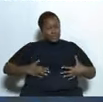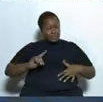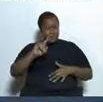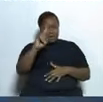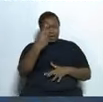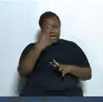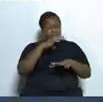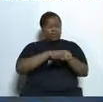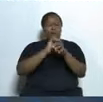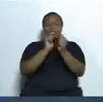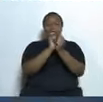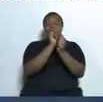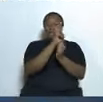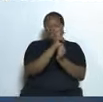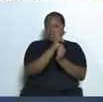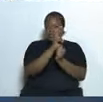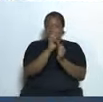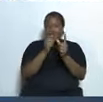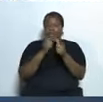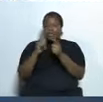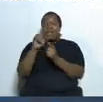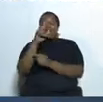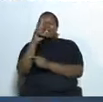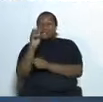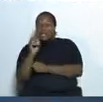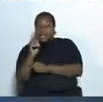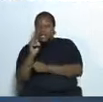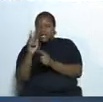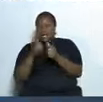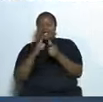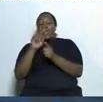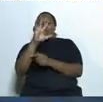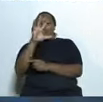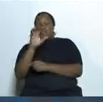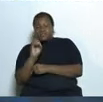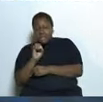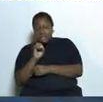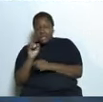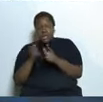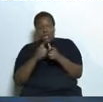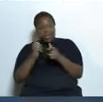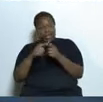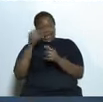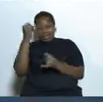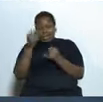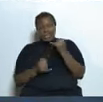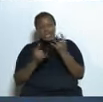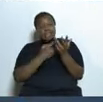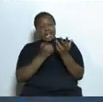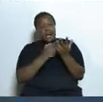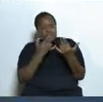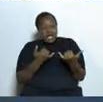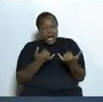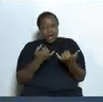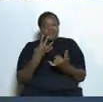found 12, then 20, then 50, and the latest count is